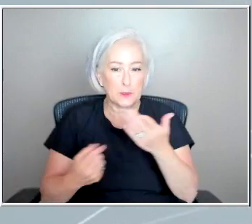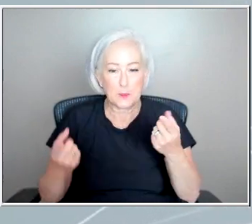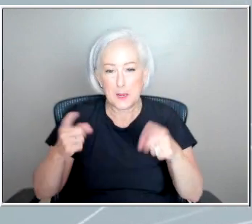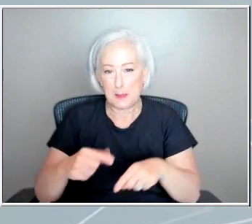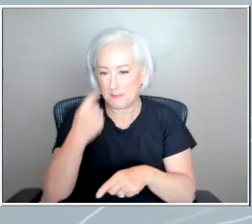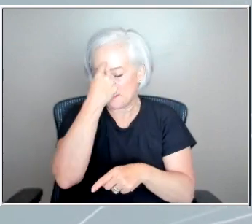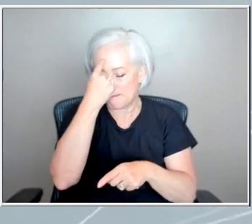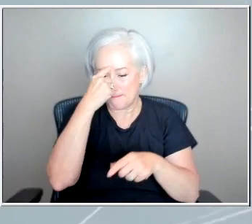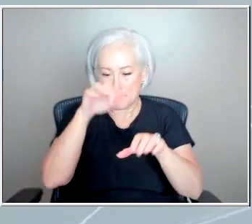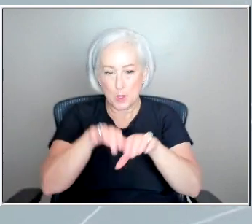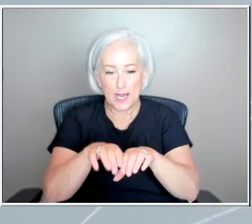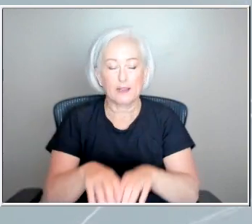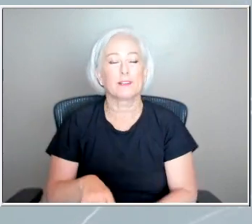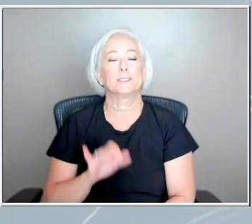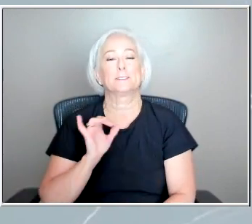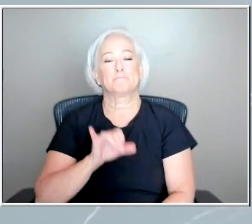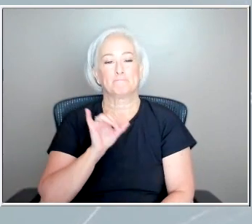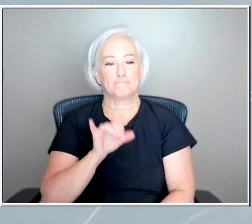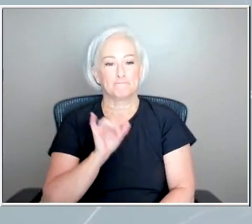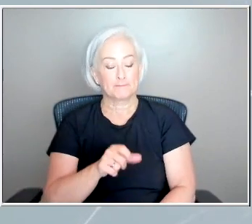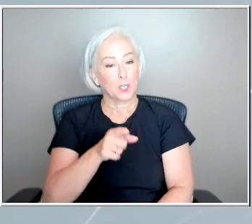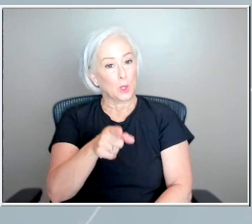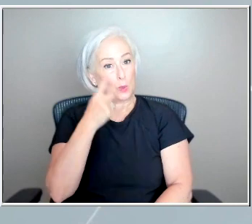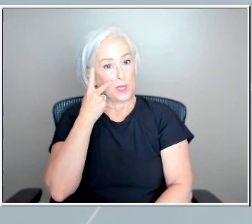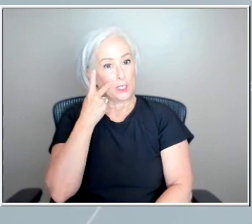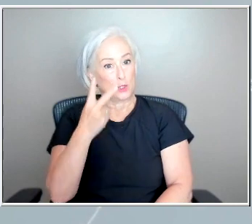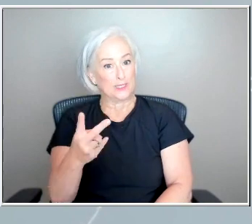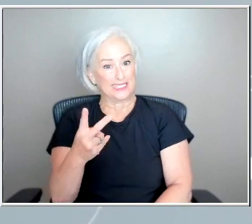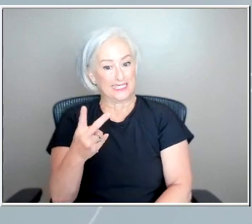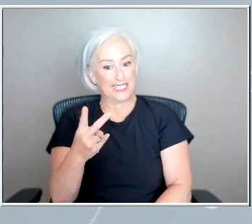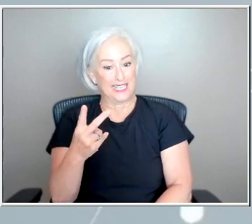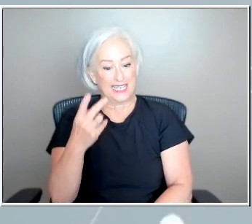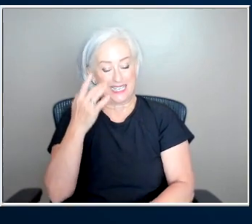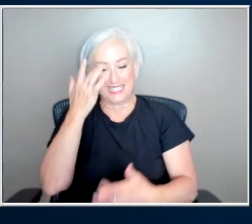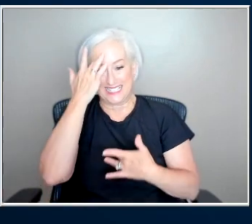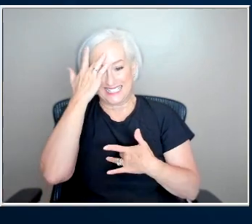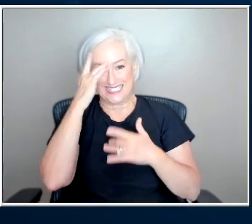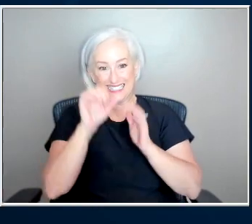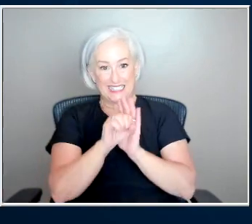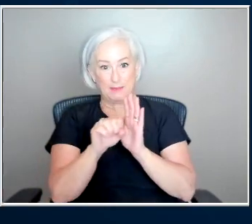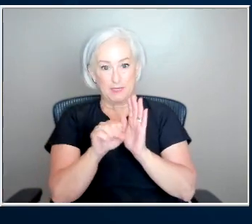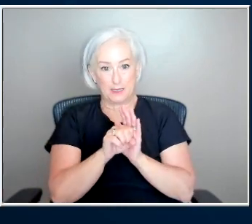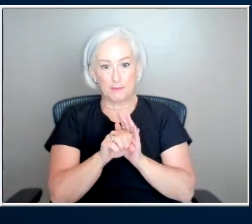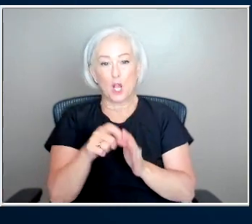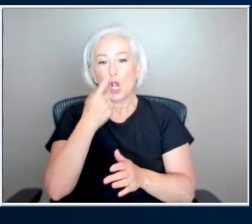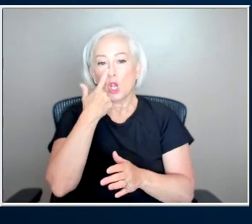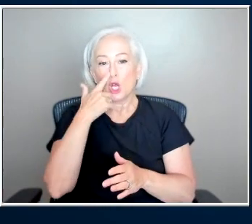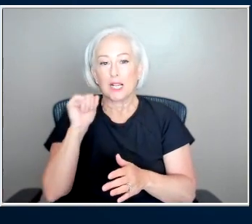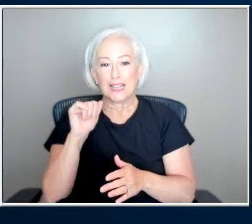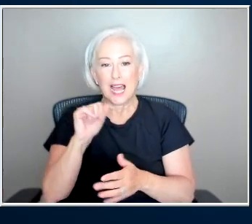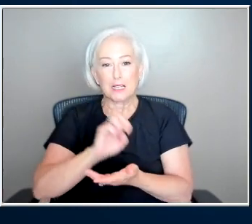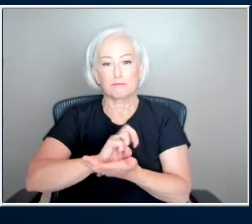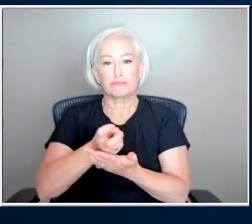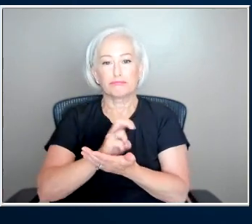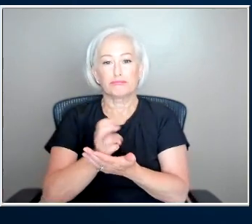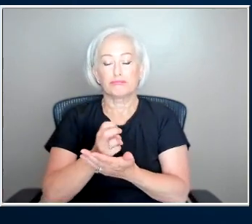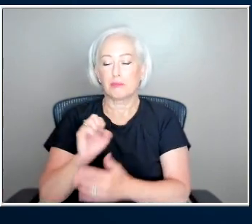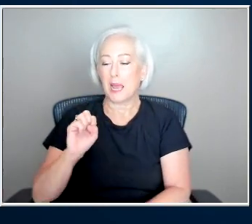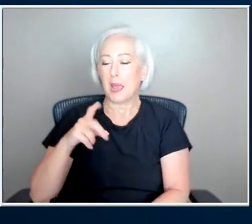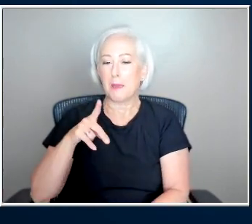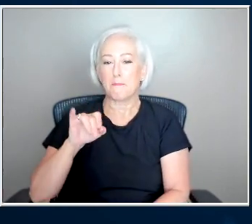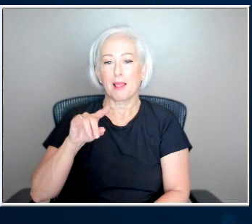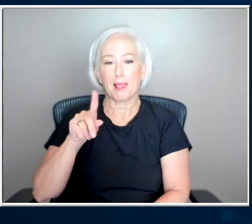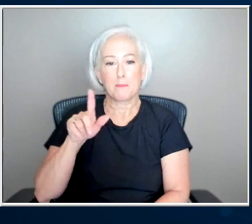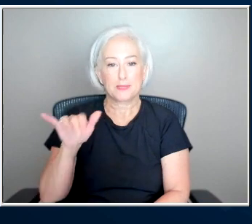Yes, definitely, because when you see many of the symptoms, it looks like an epileptic seizure. So at first we had